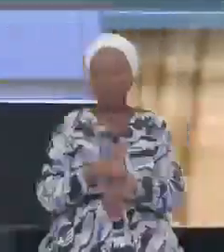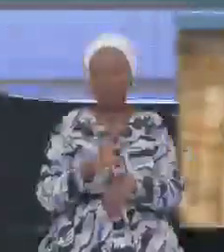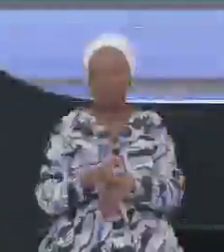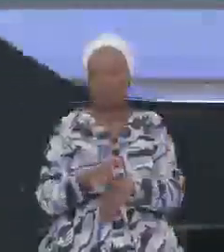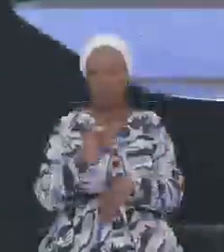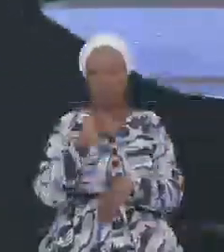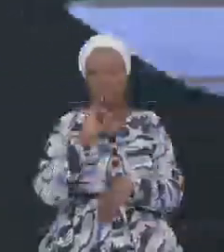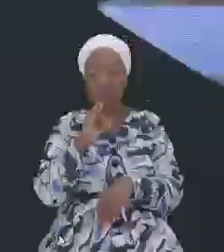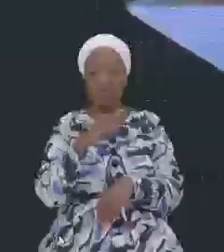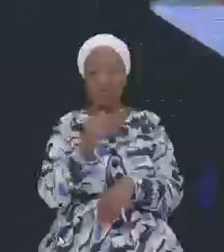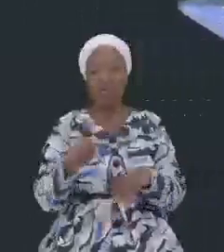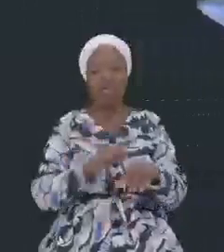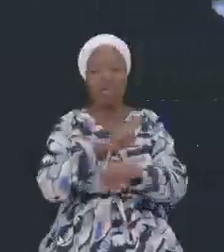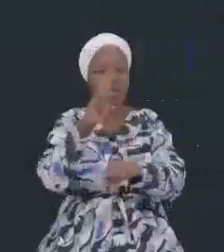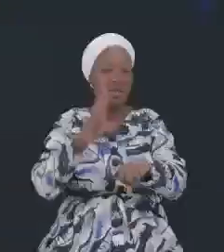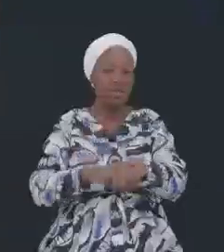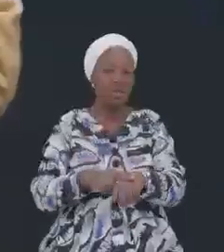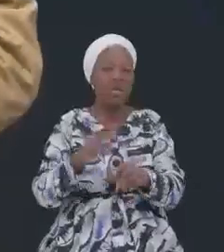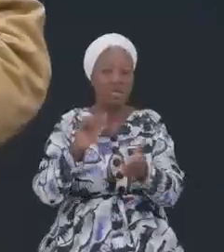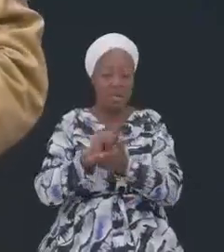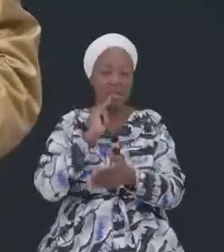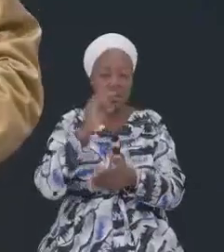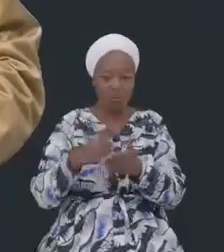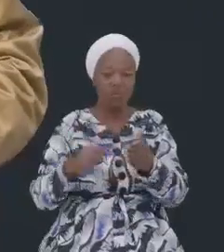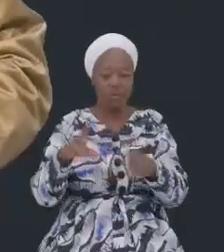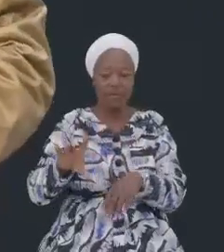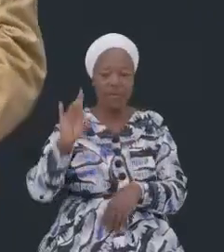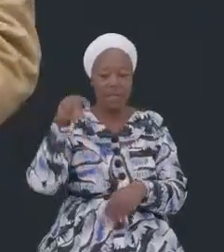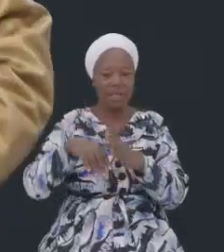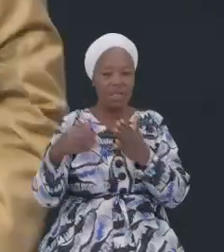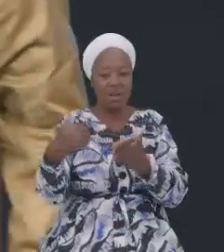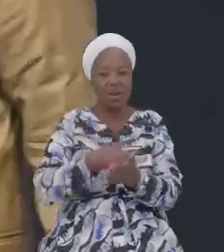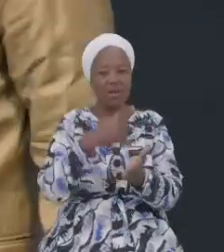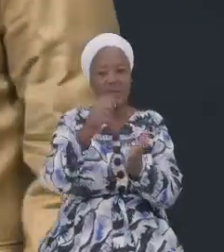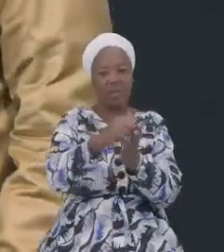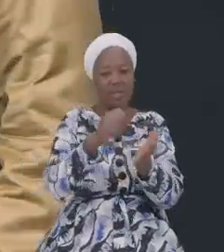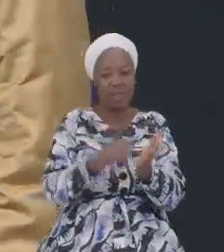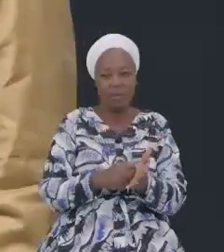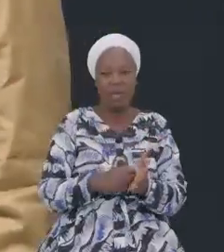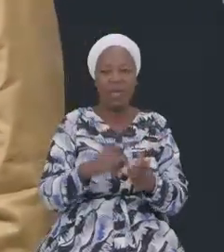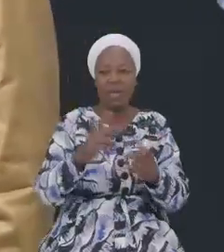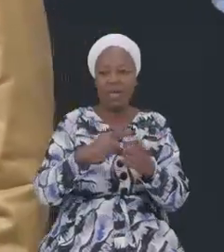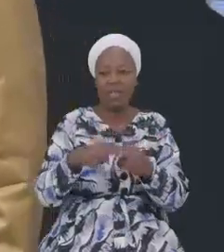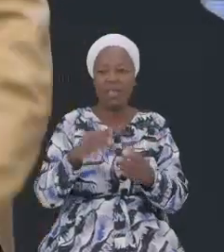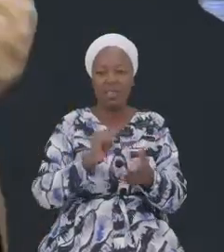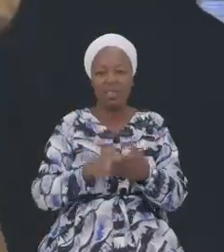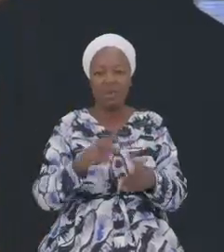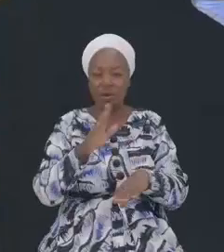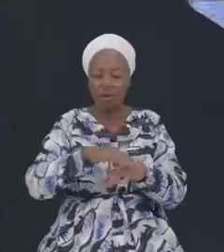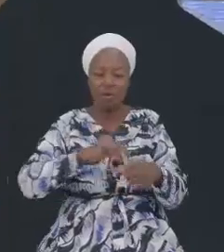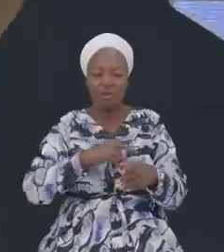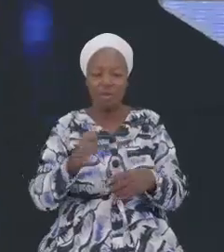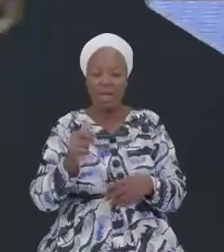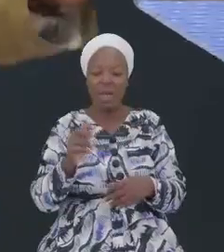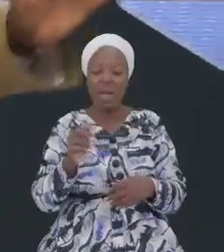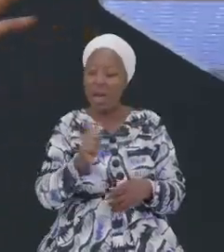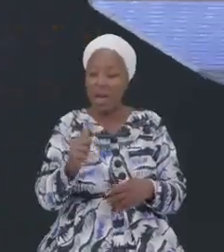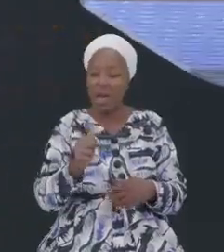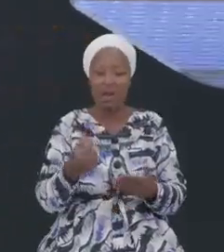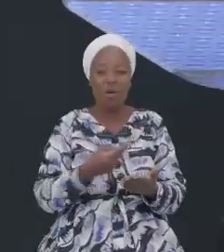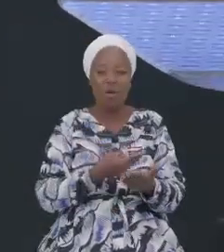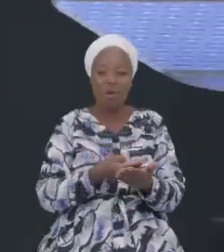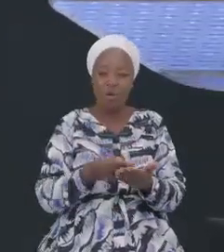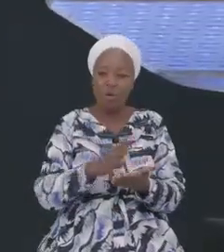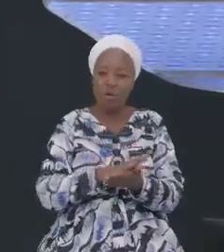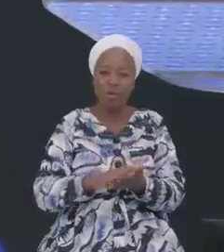a nation. That's what you find in the New Testament. It's made us a holy nation. And so we can think of